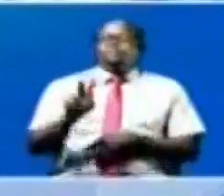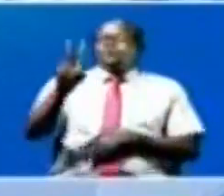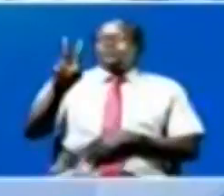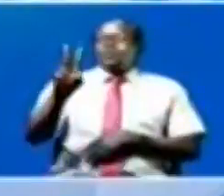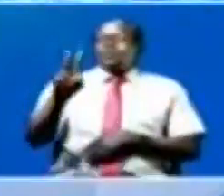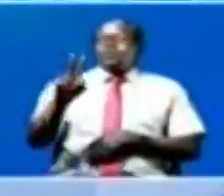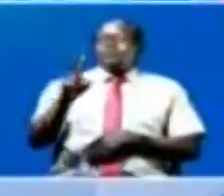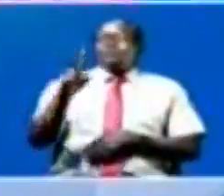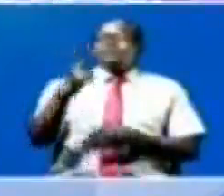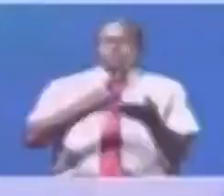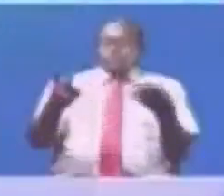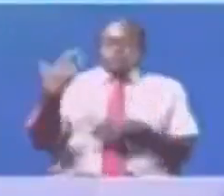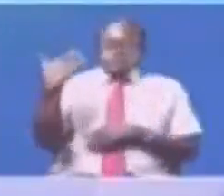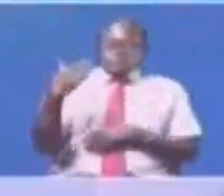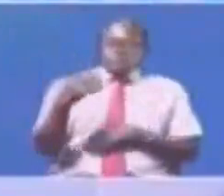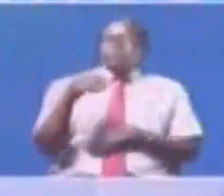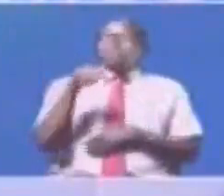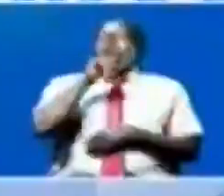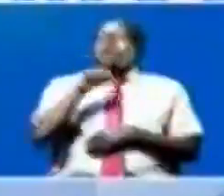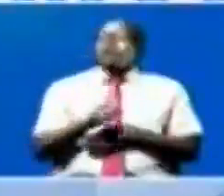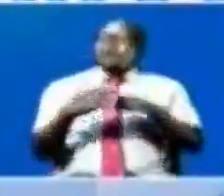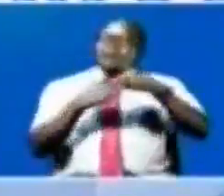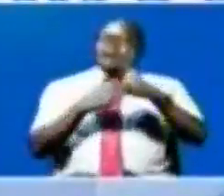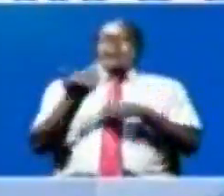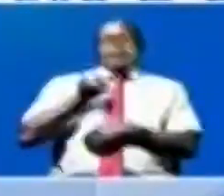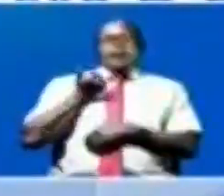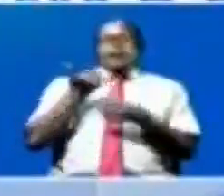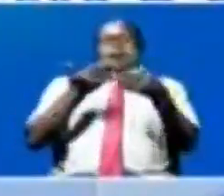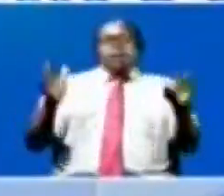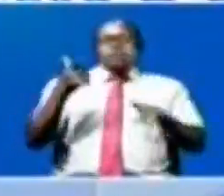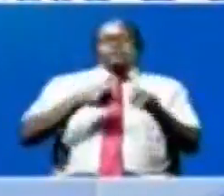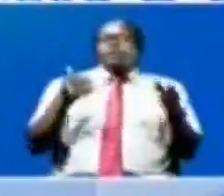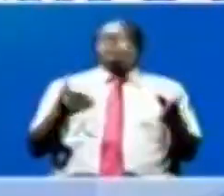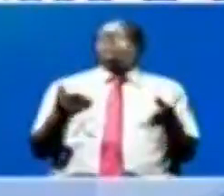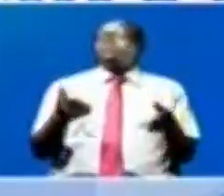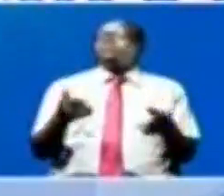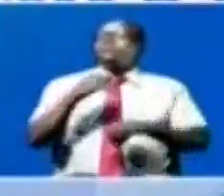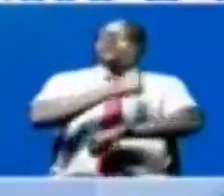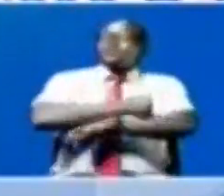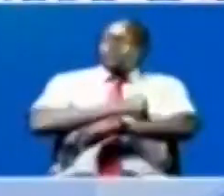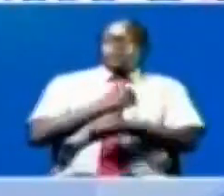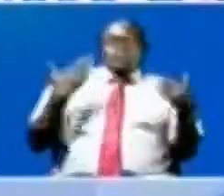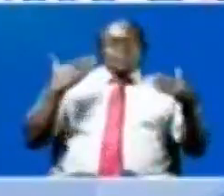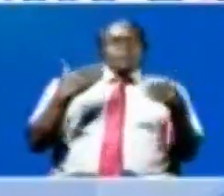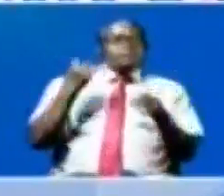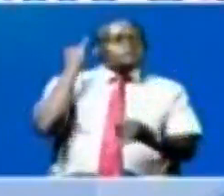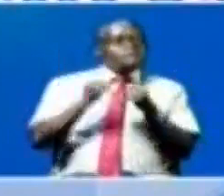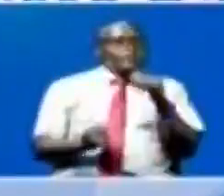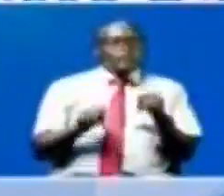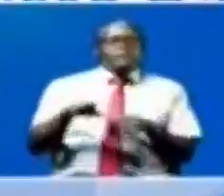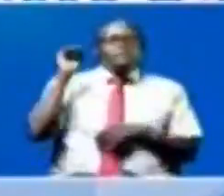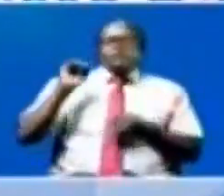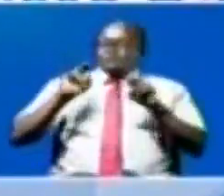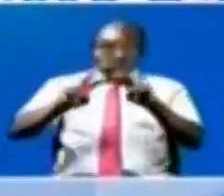ago, 9-year-old Maribel Kapolon went missing on her way home from school in Meru, and what followed was a frantic search